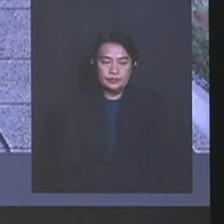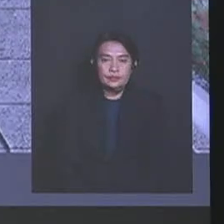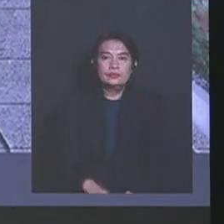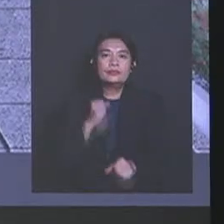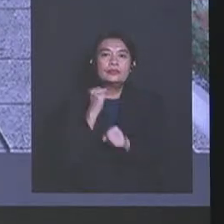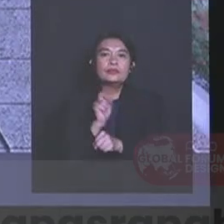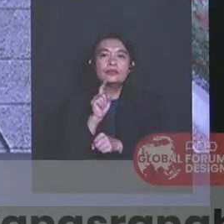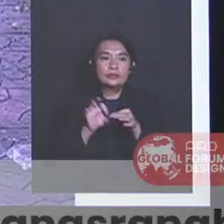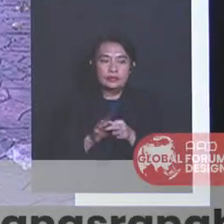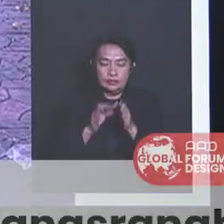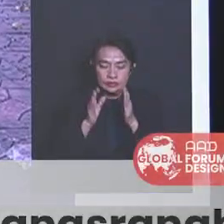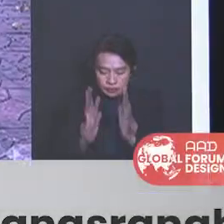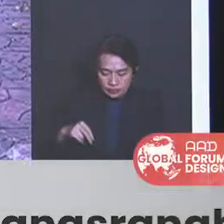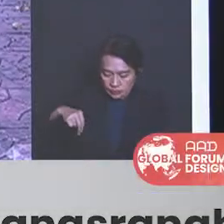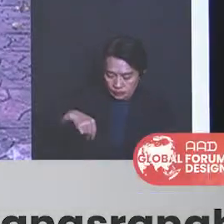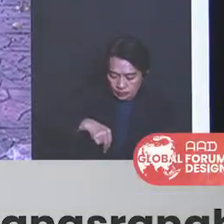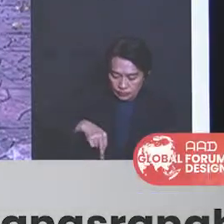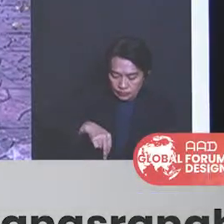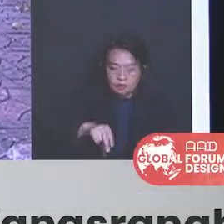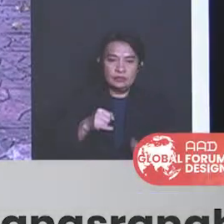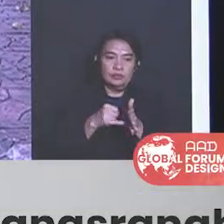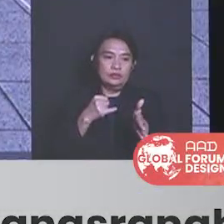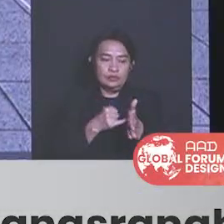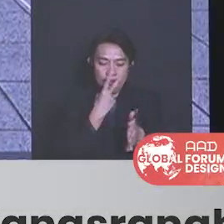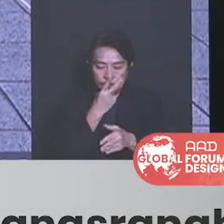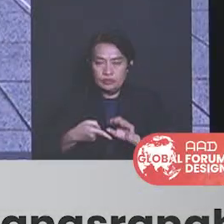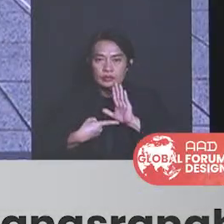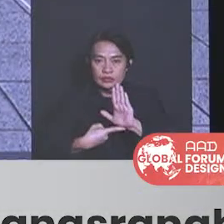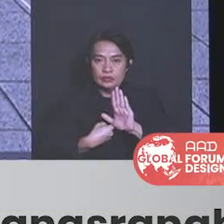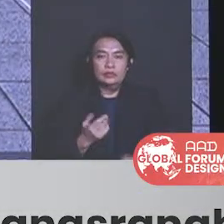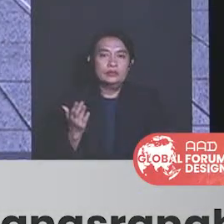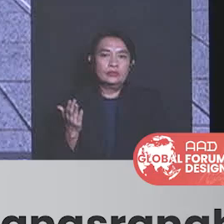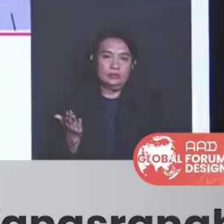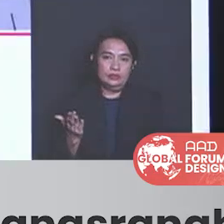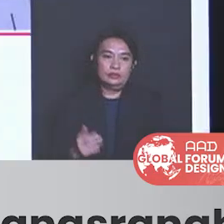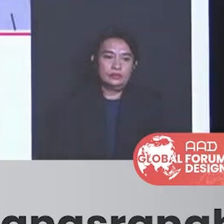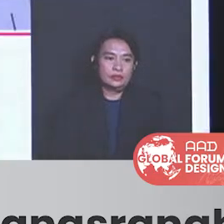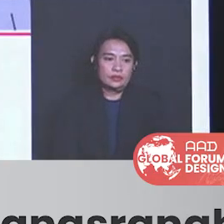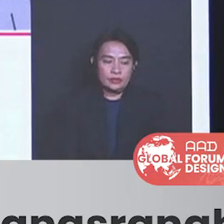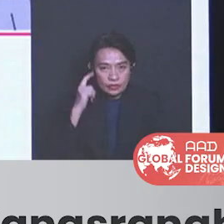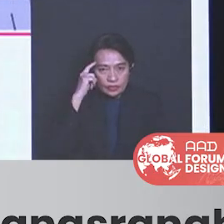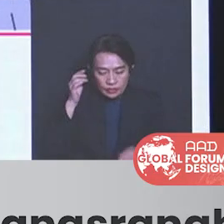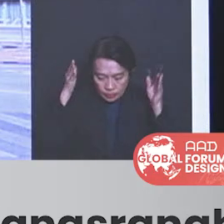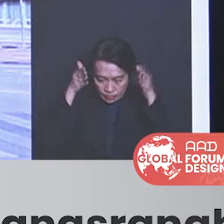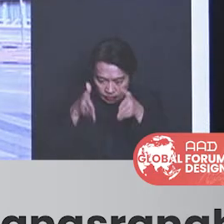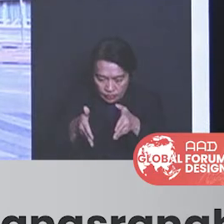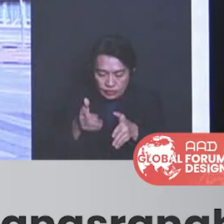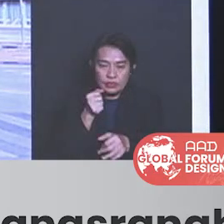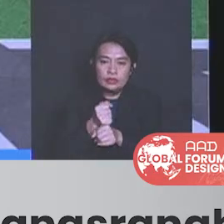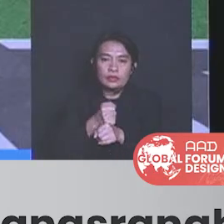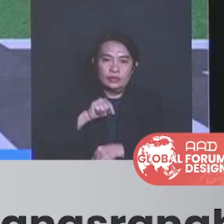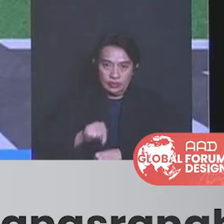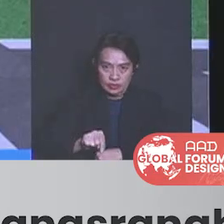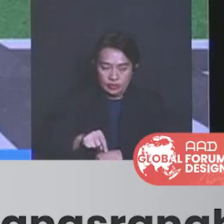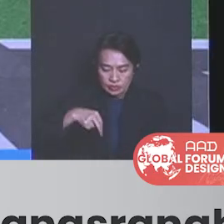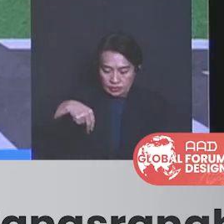This one as well. This one, small pavement to be like more walkable. So there are a lot of